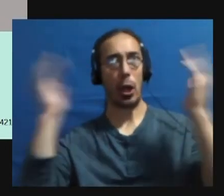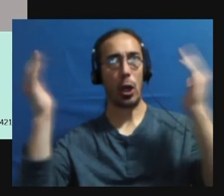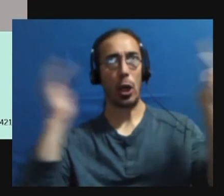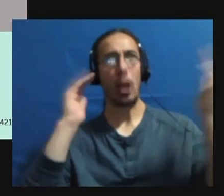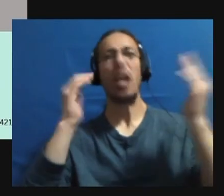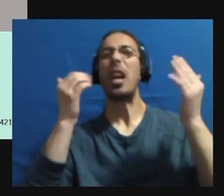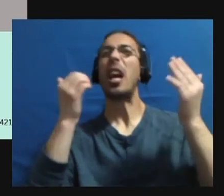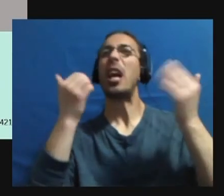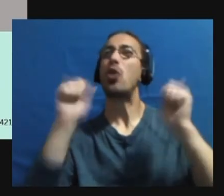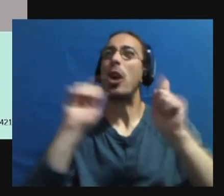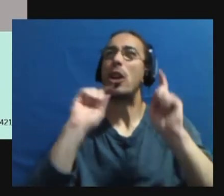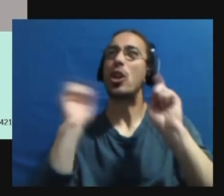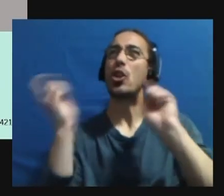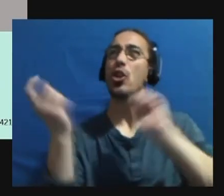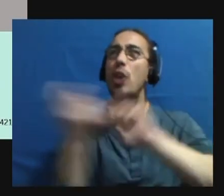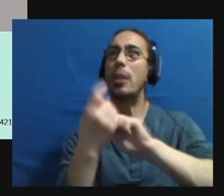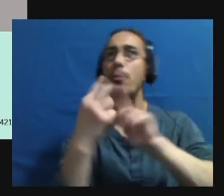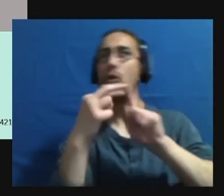them.